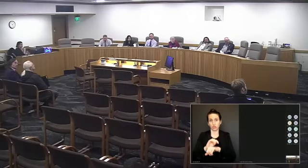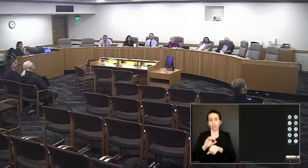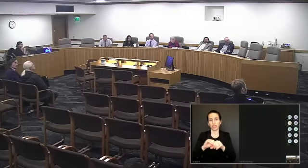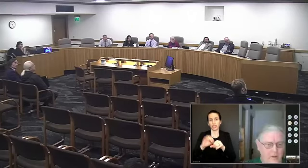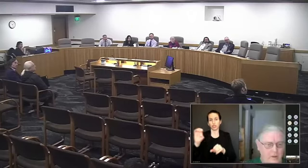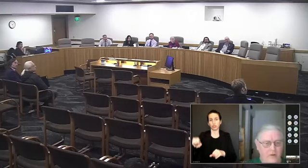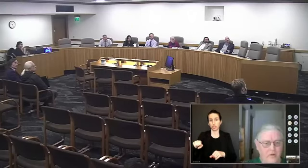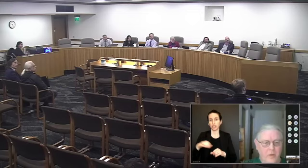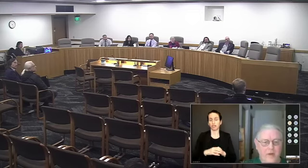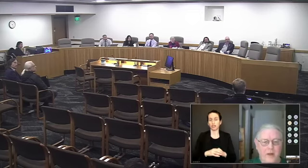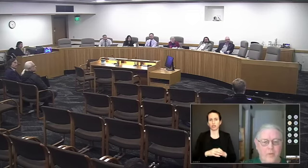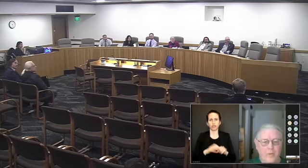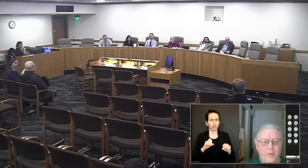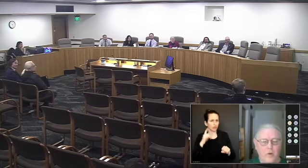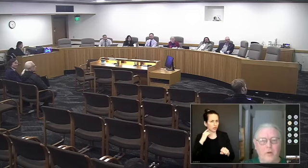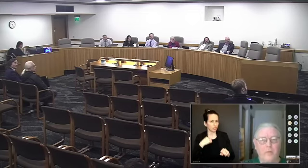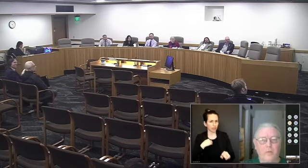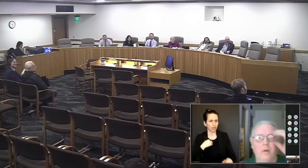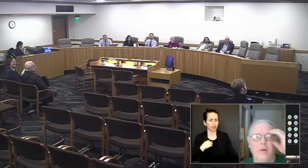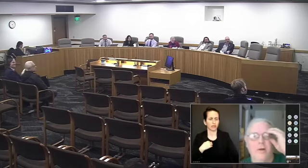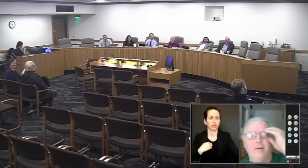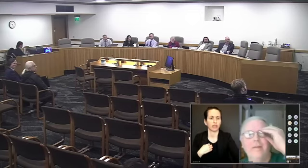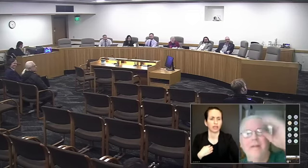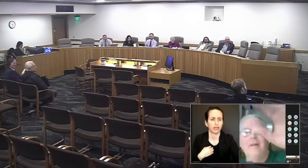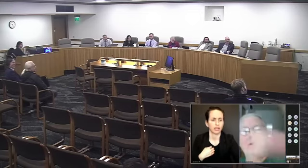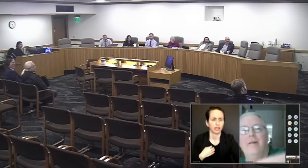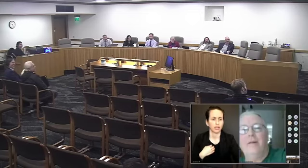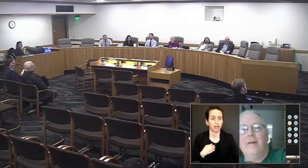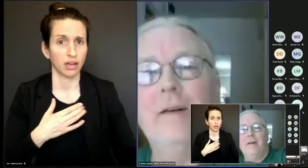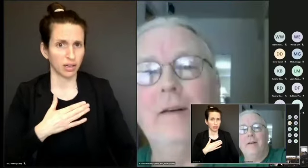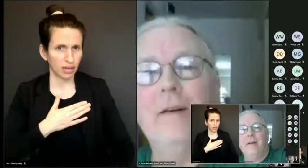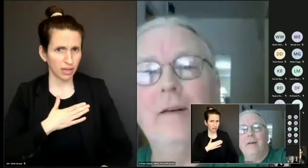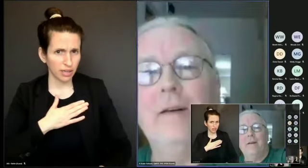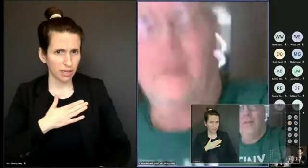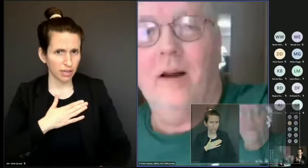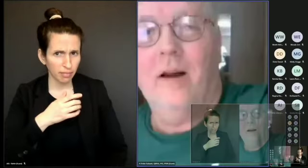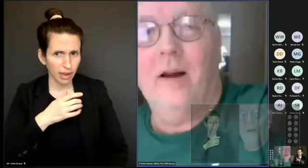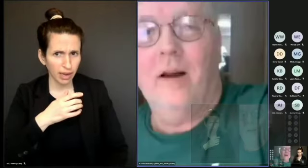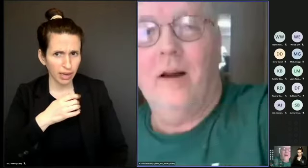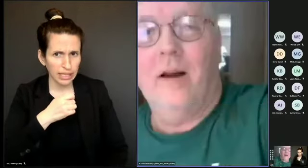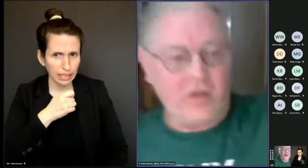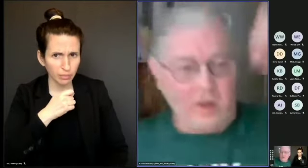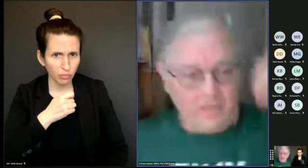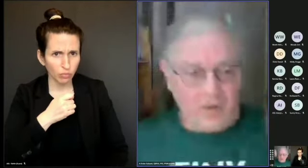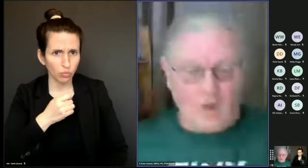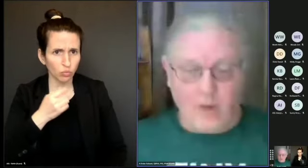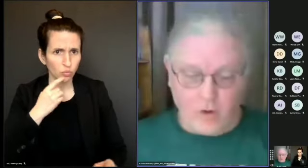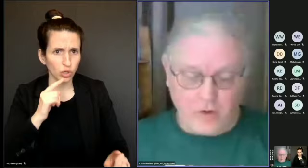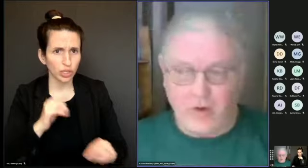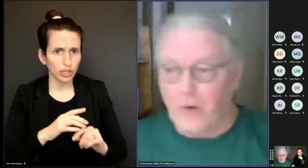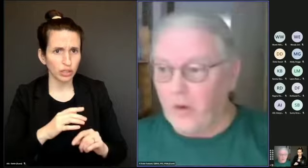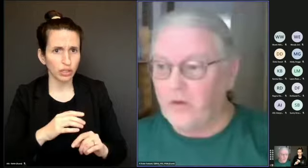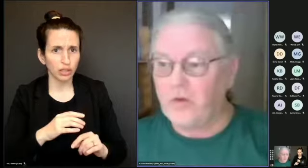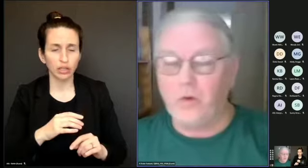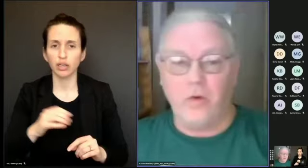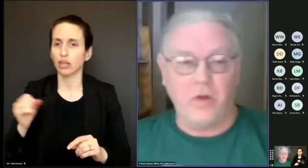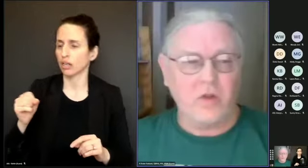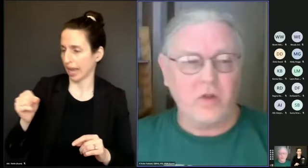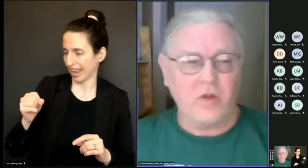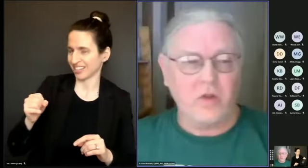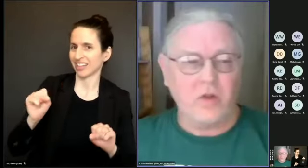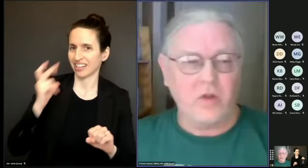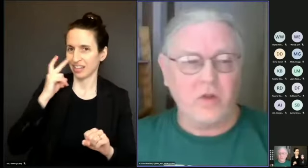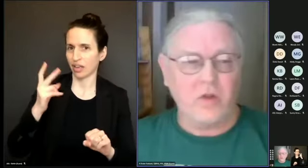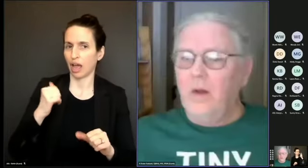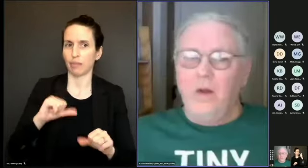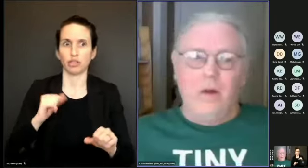Can you hear me? And does my camera work? Yes, we can see you too. Yes. Uh-huh. I have a complete set. I'm going to try to race through this